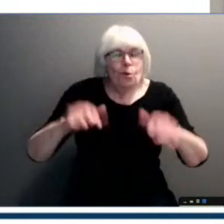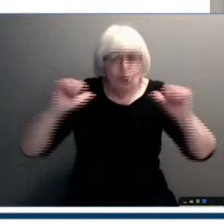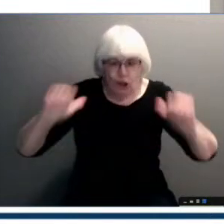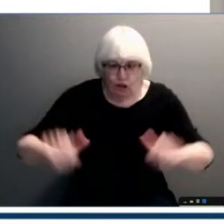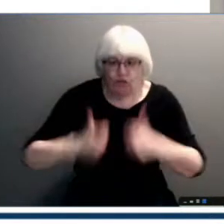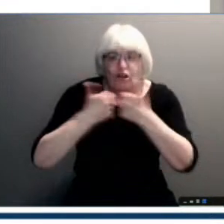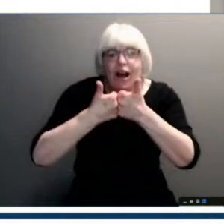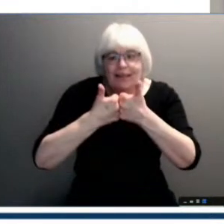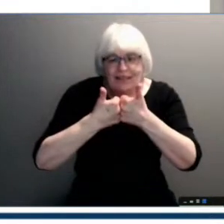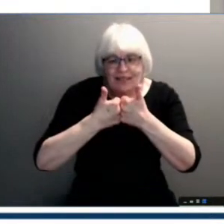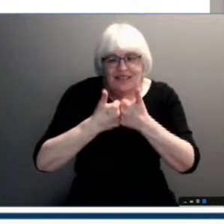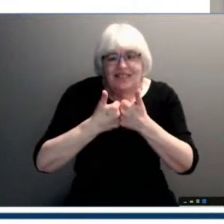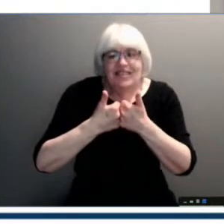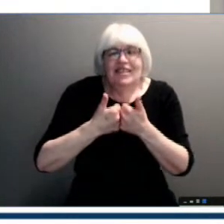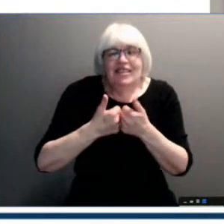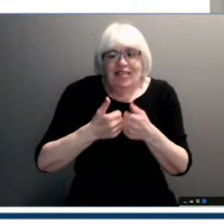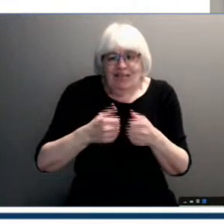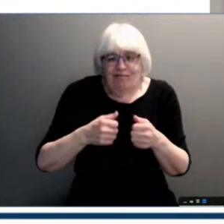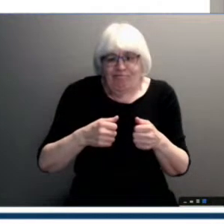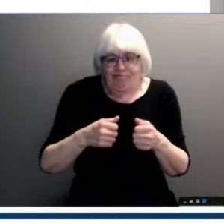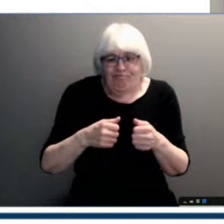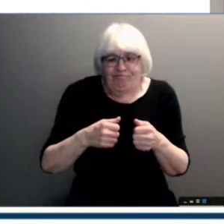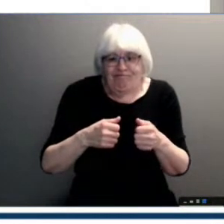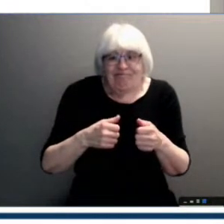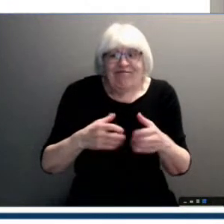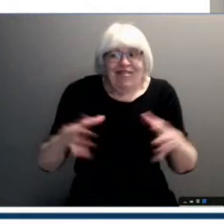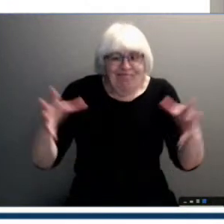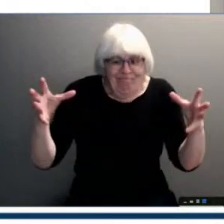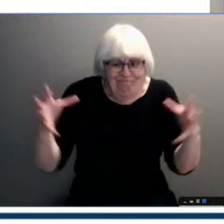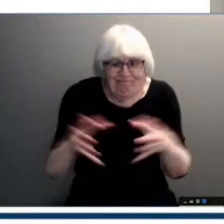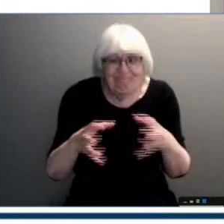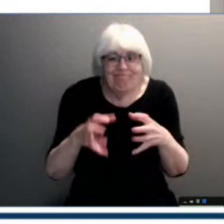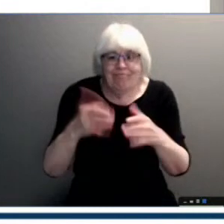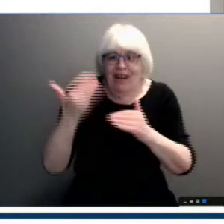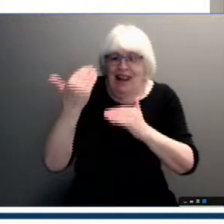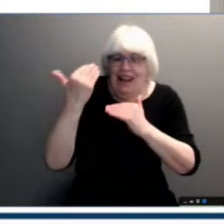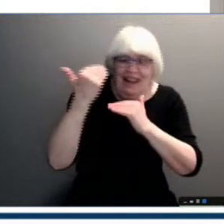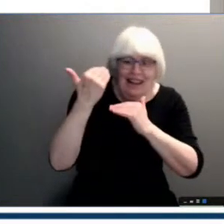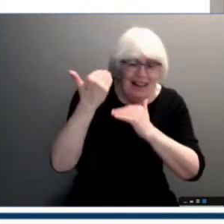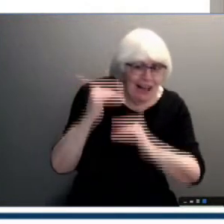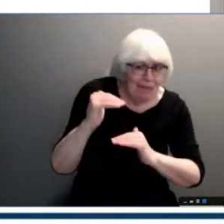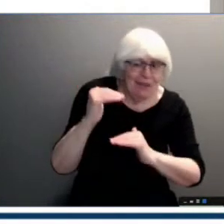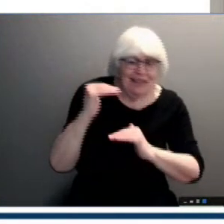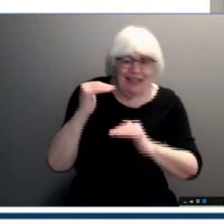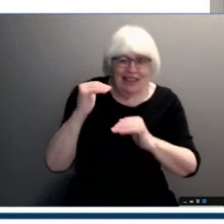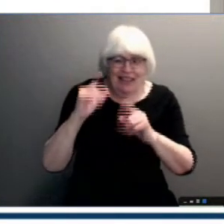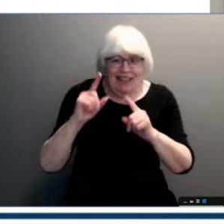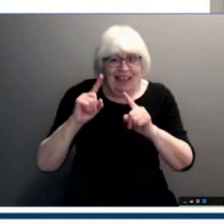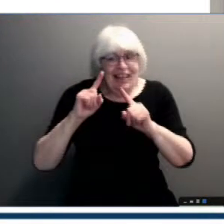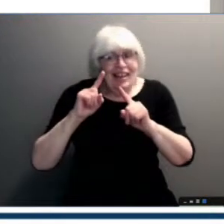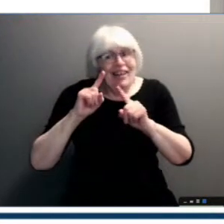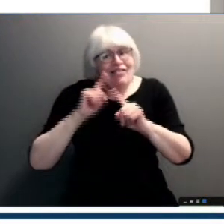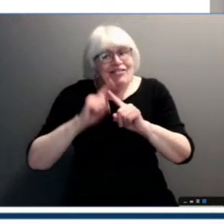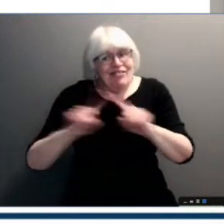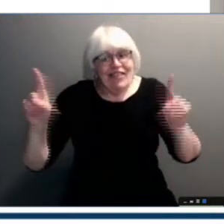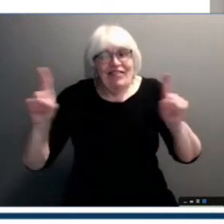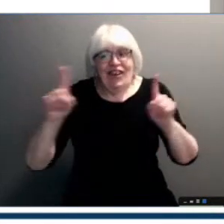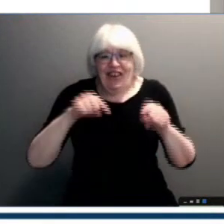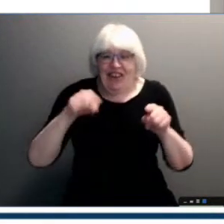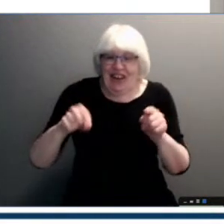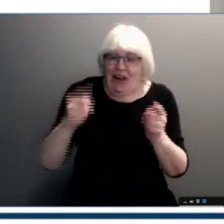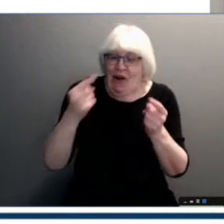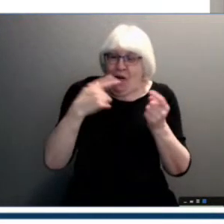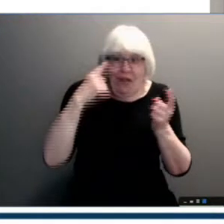would typically be a very busy, happy time of year. We've listened to the businesses. We've spoken with